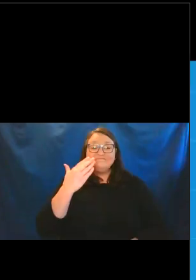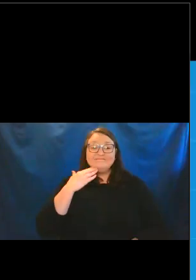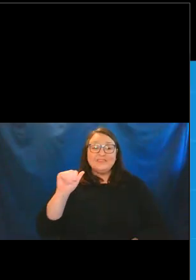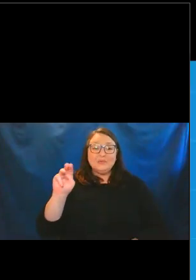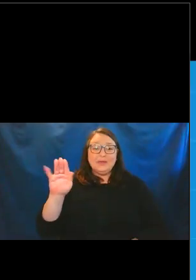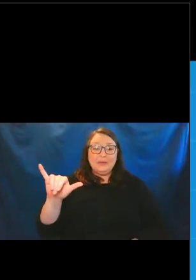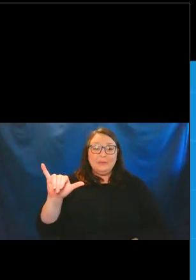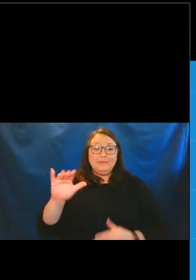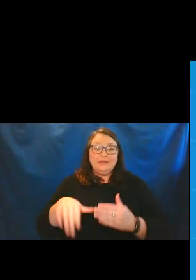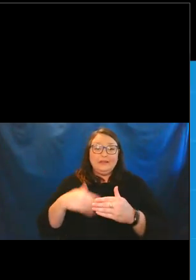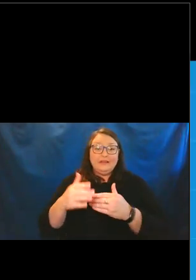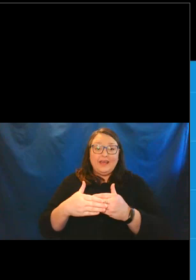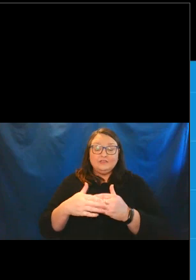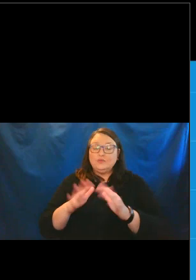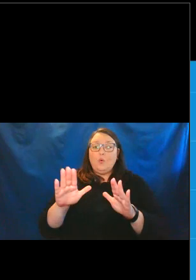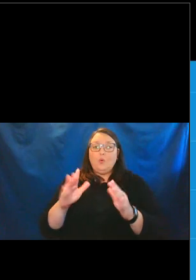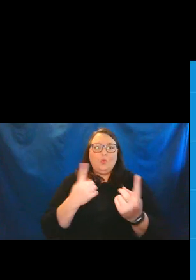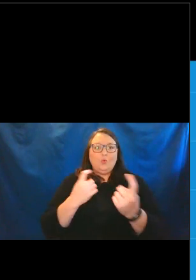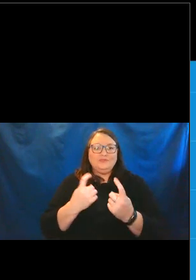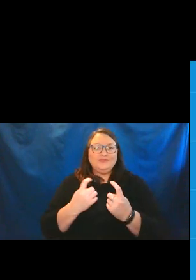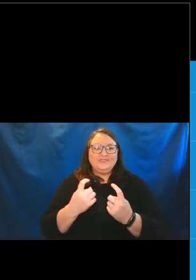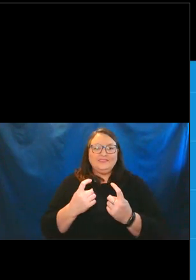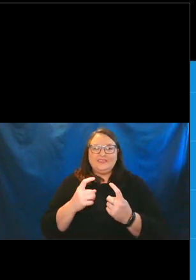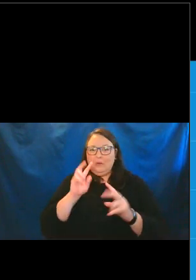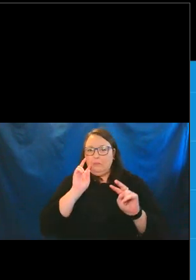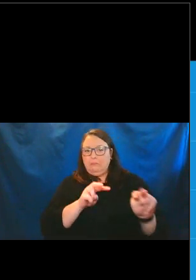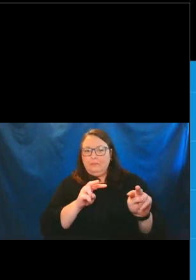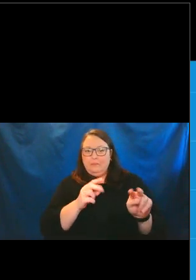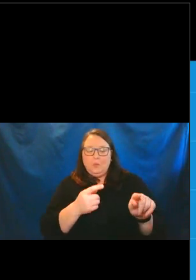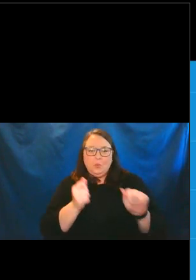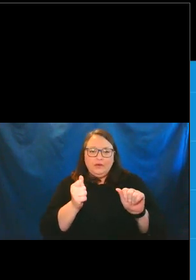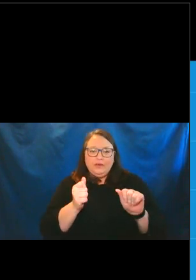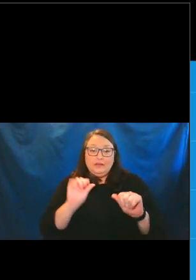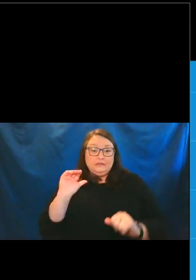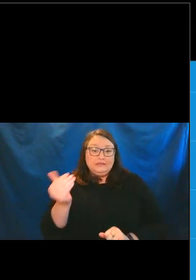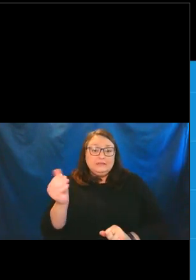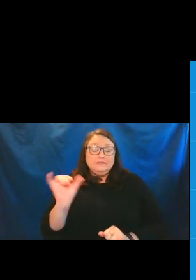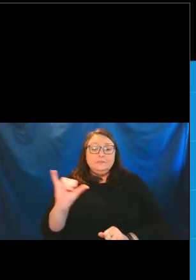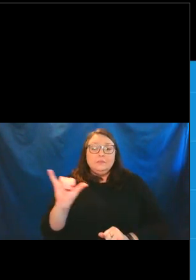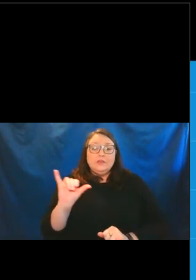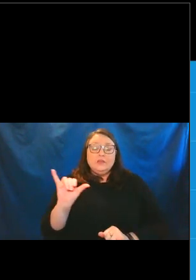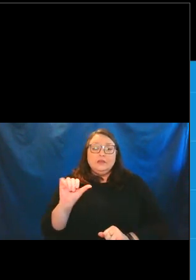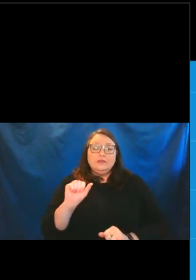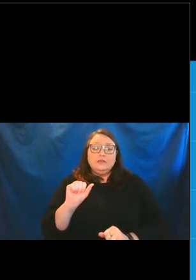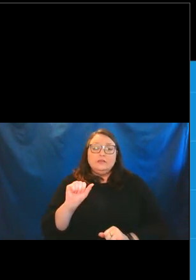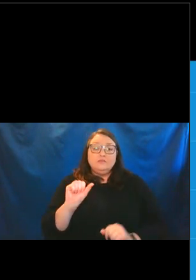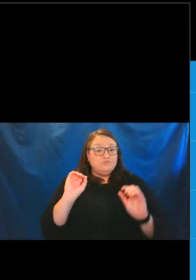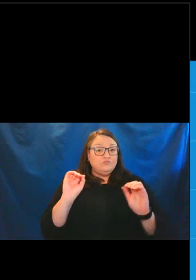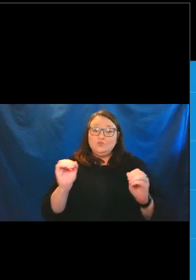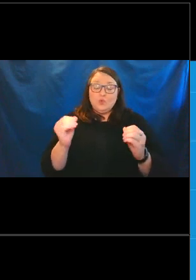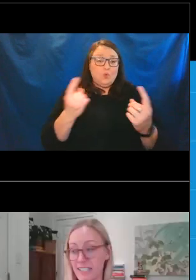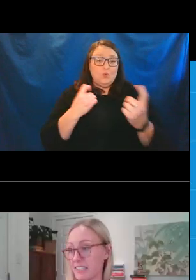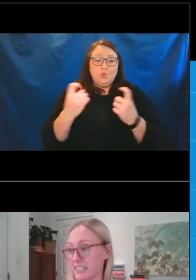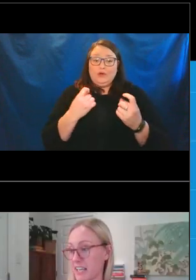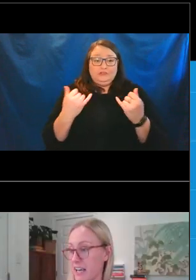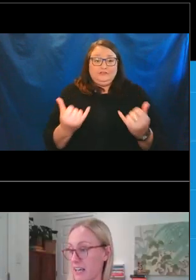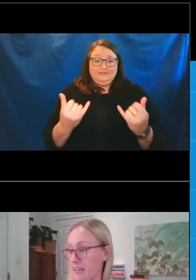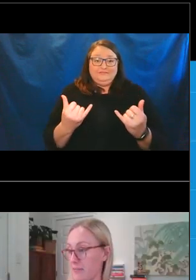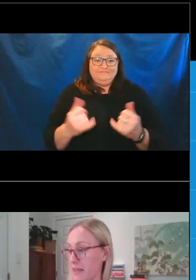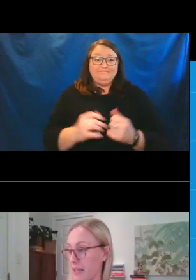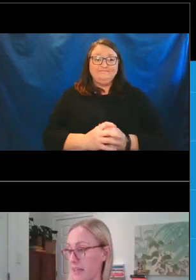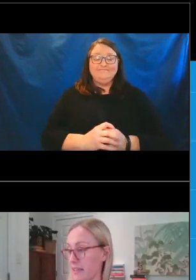Next up, and questions. I'm going to check quickly, and it looks like we don't currently have any